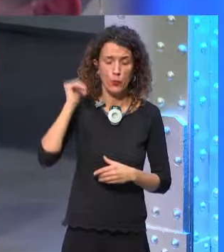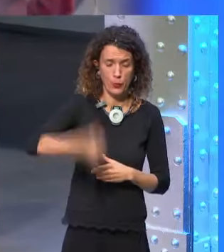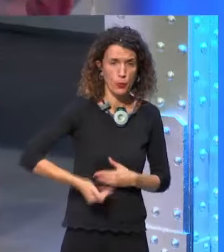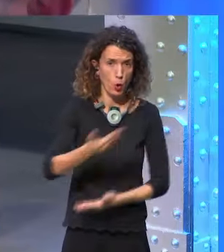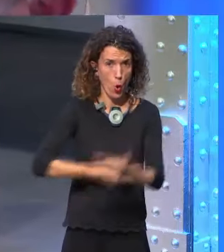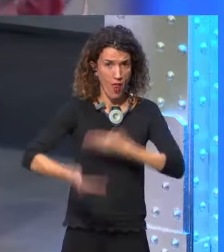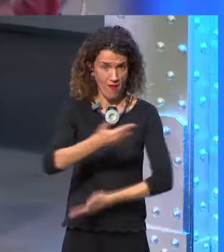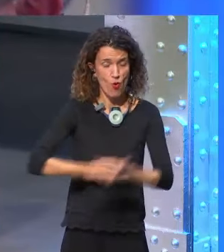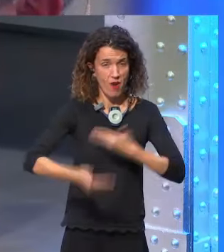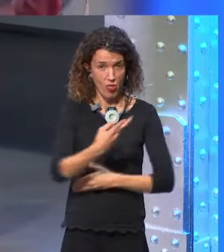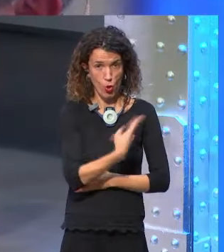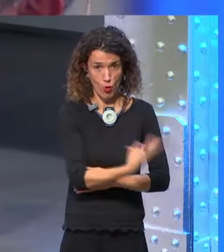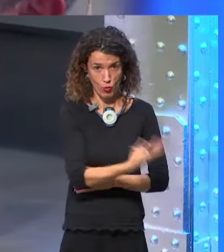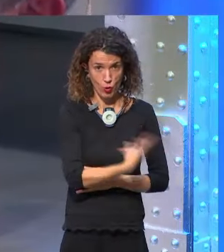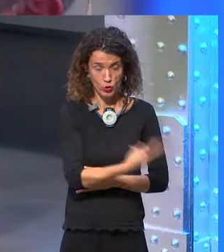builds brick